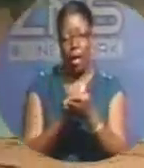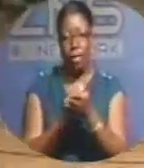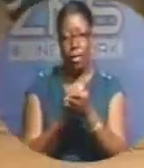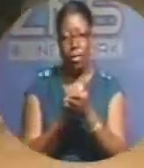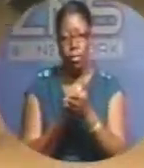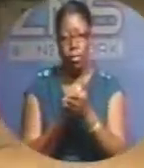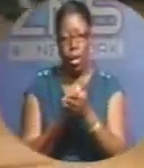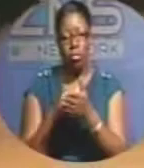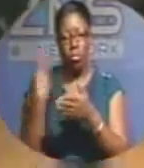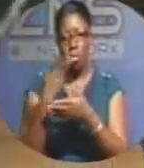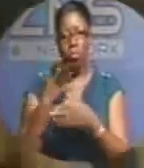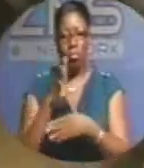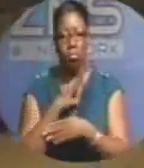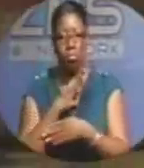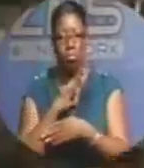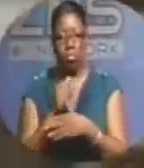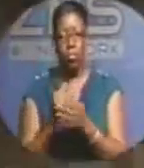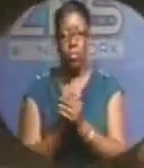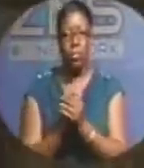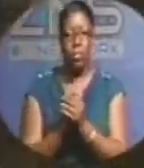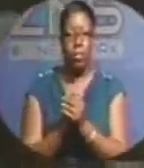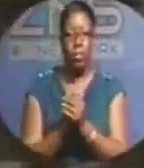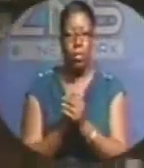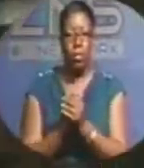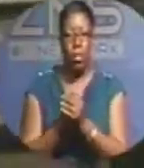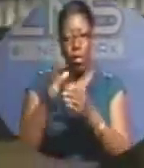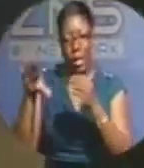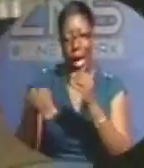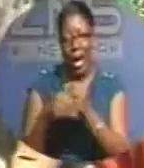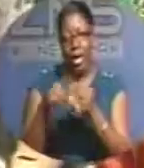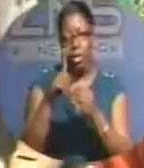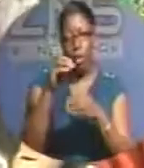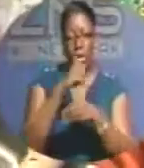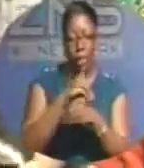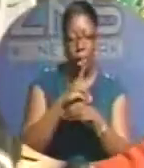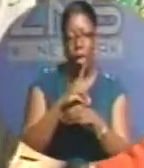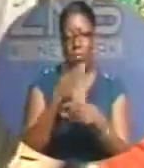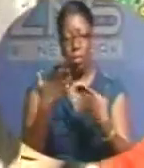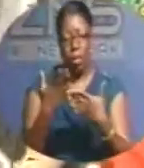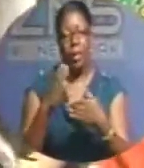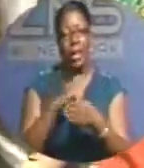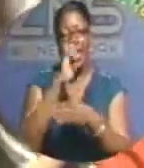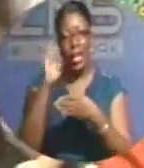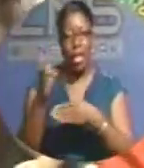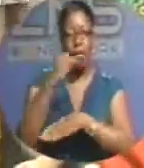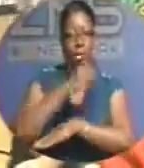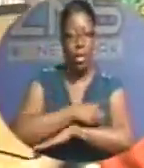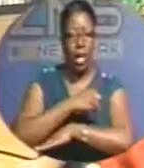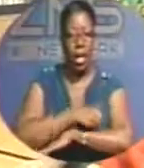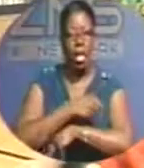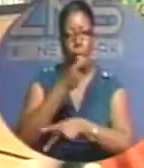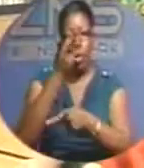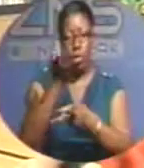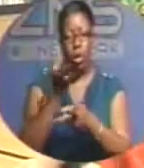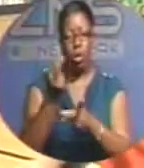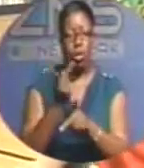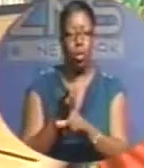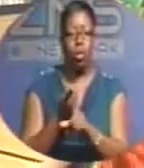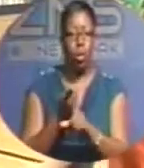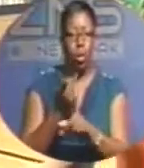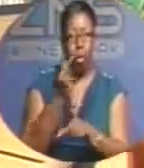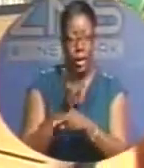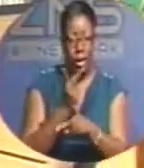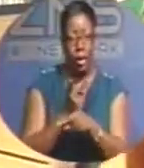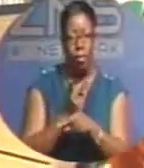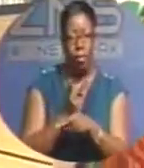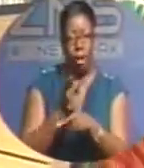be fine. If we have to add another day or two, that's fine. But at the end of the day, we need to keep growing